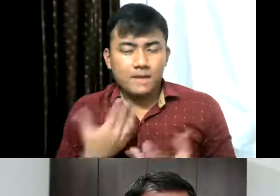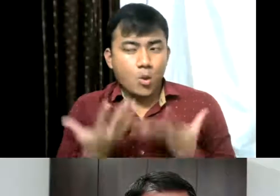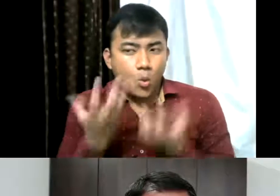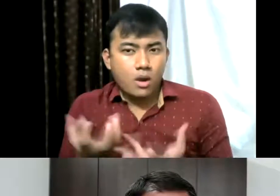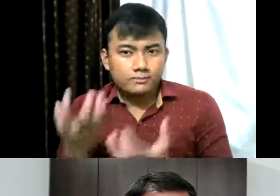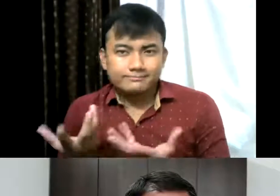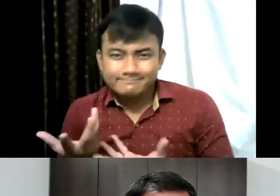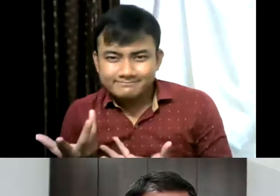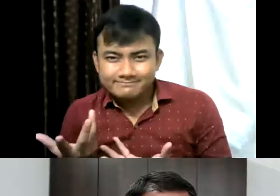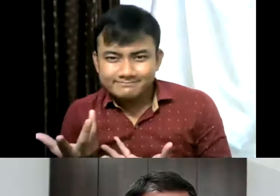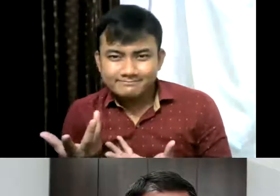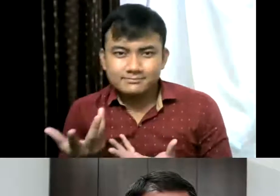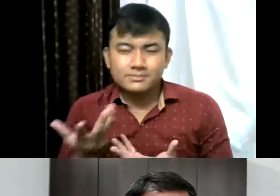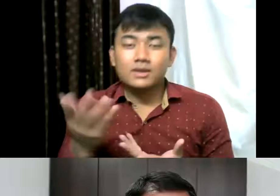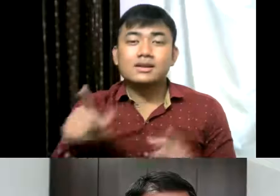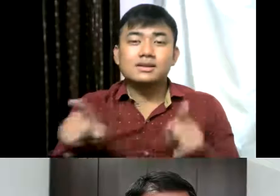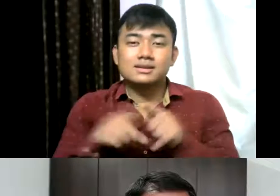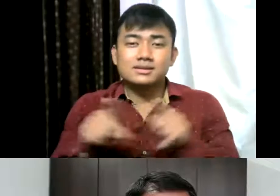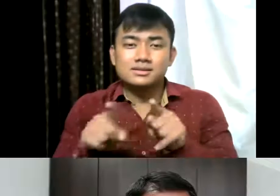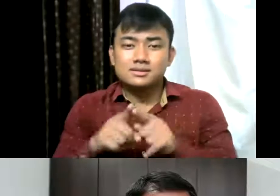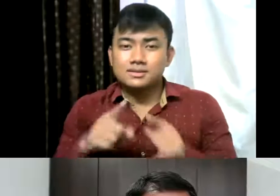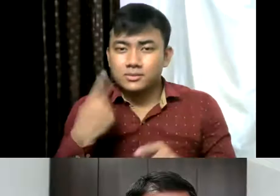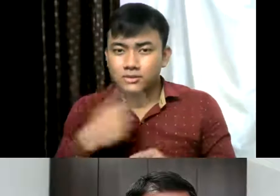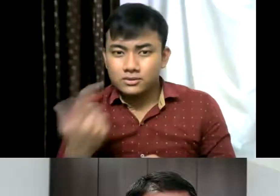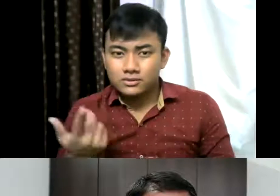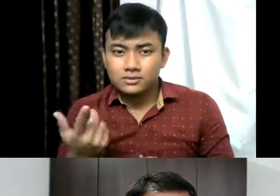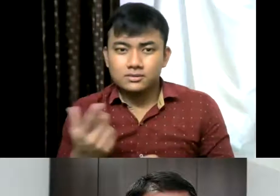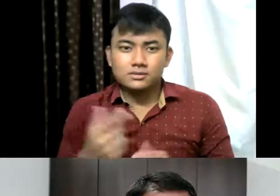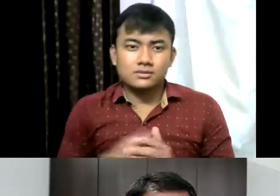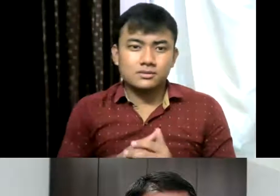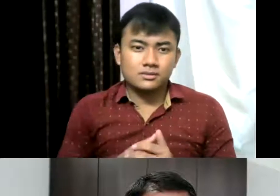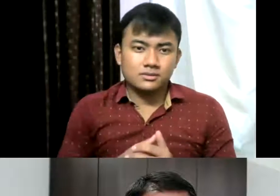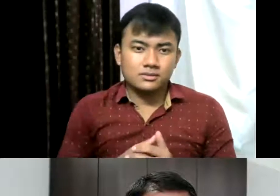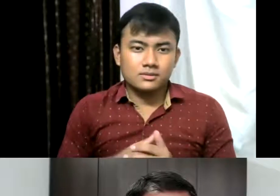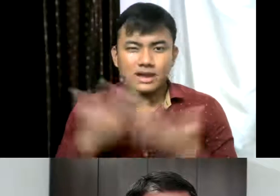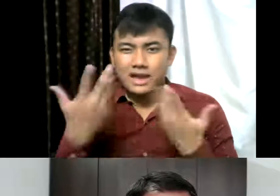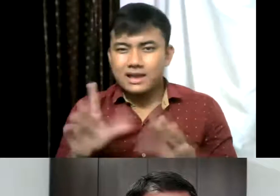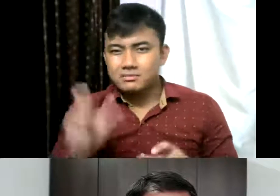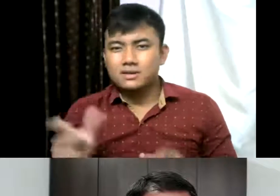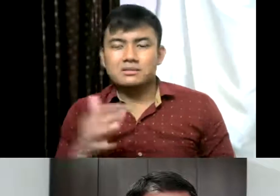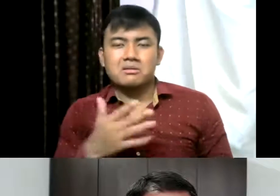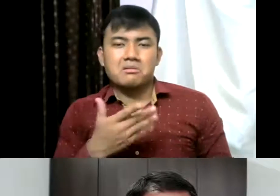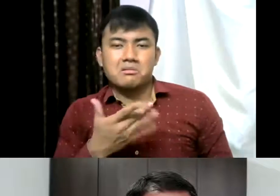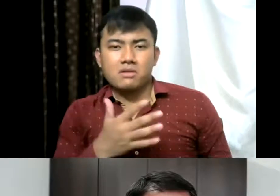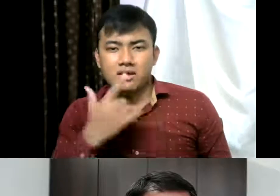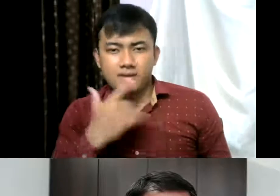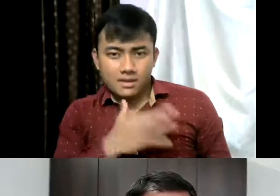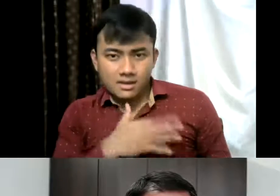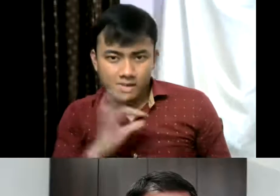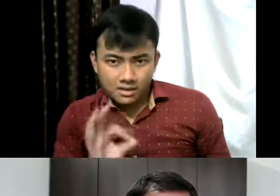through which sexuality has been transacted in Indian context, which is habit or shock and interest, are that of